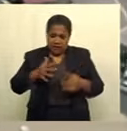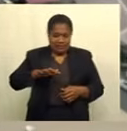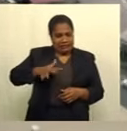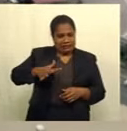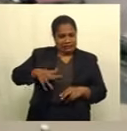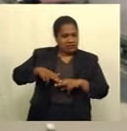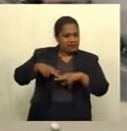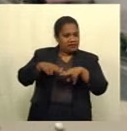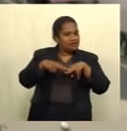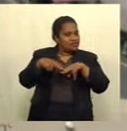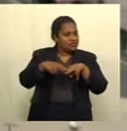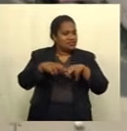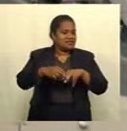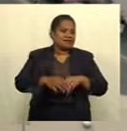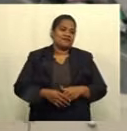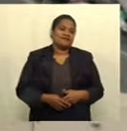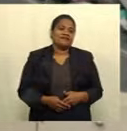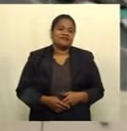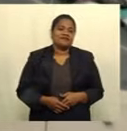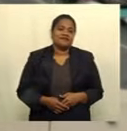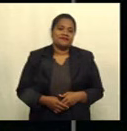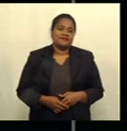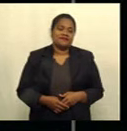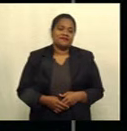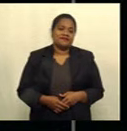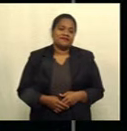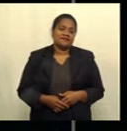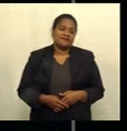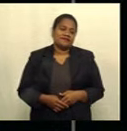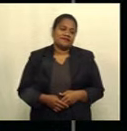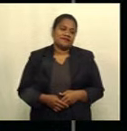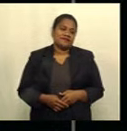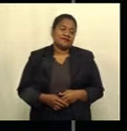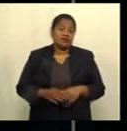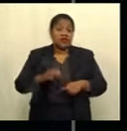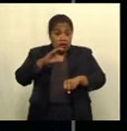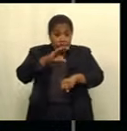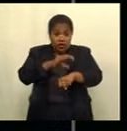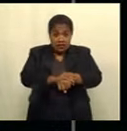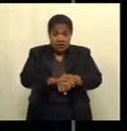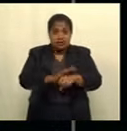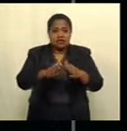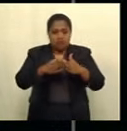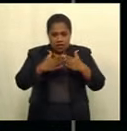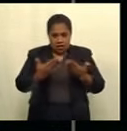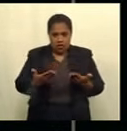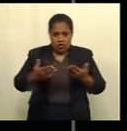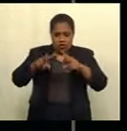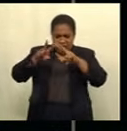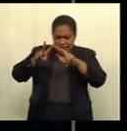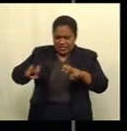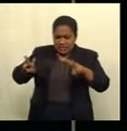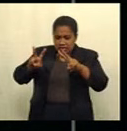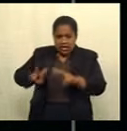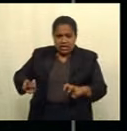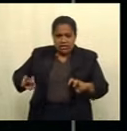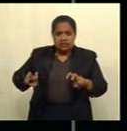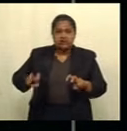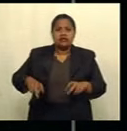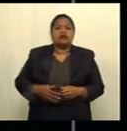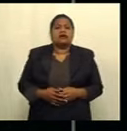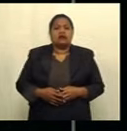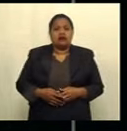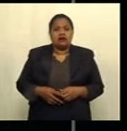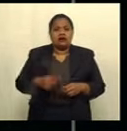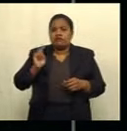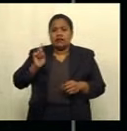Fiji. Christiana Uluwai, FBC News. Police are currently investigating allegations of